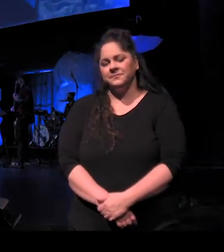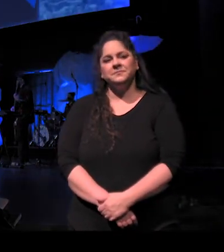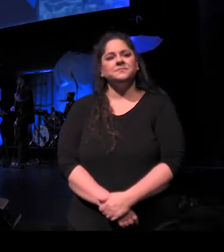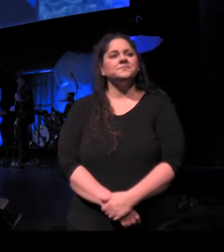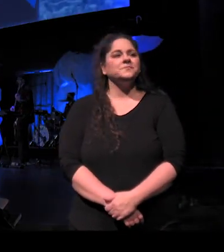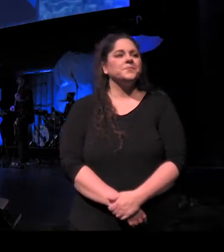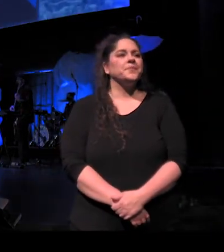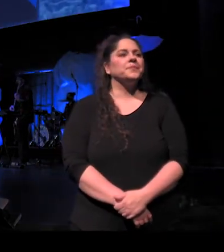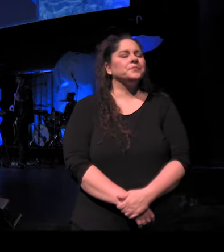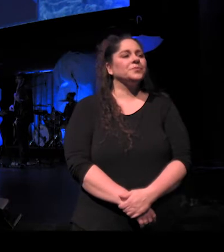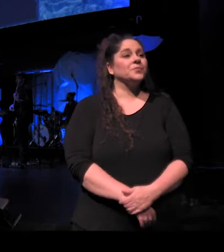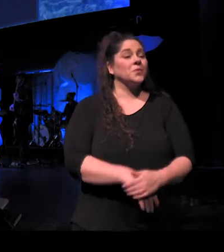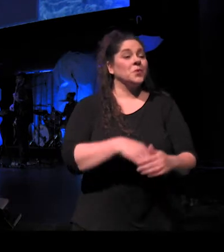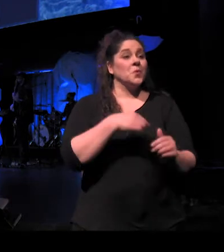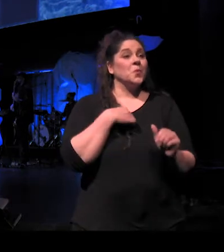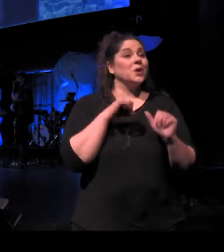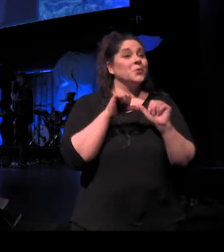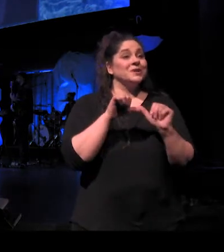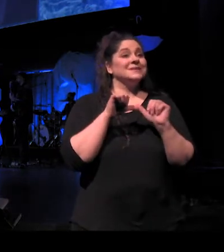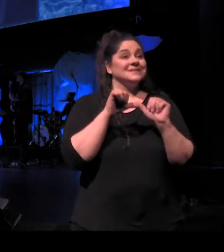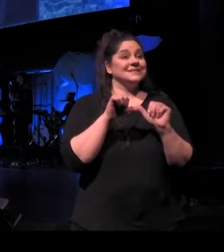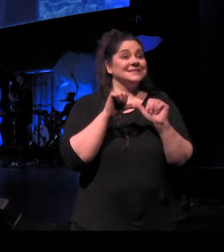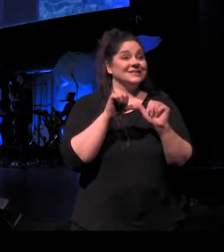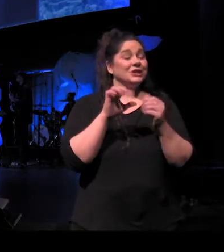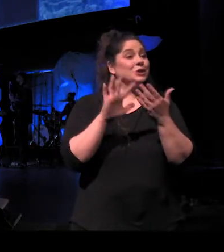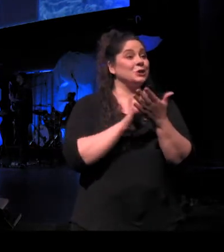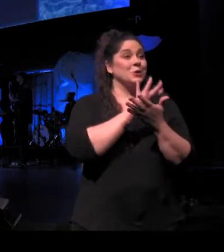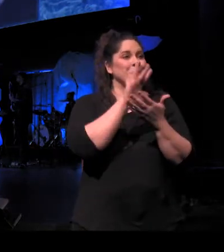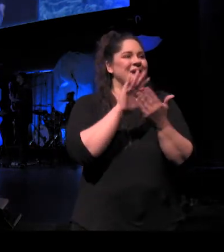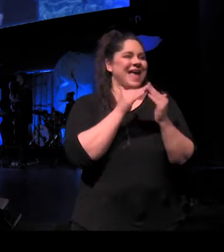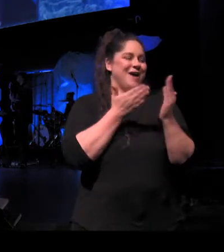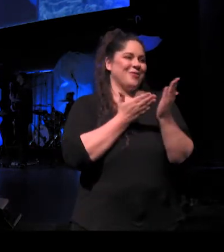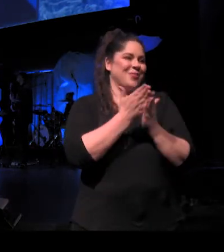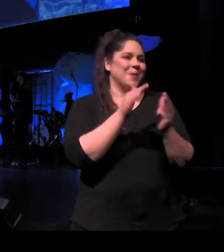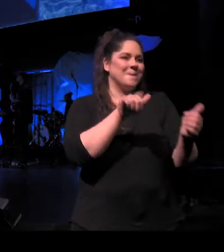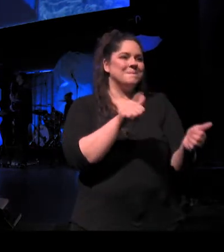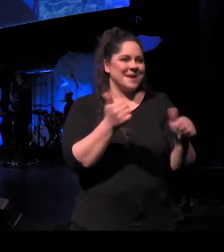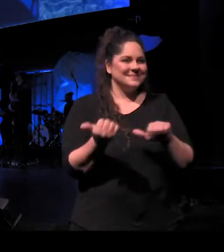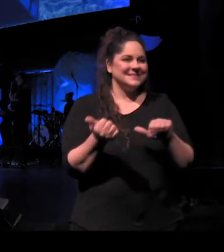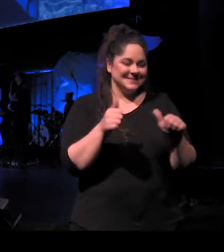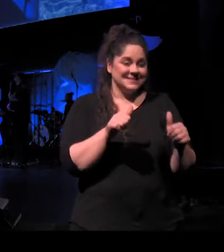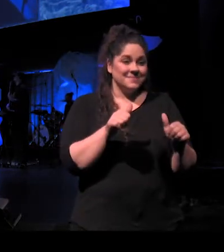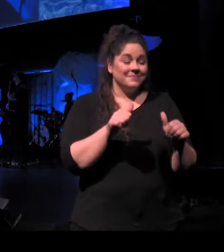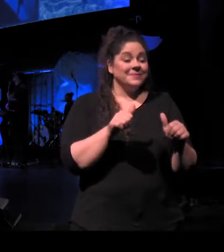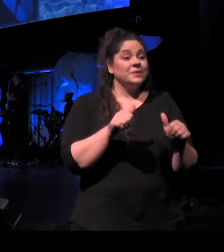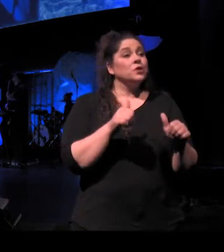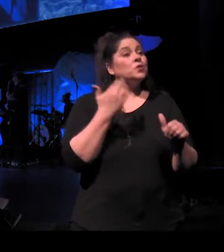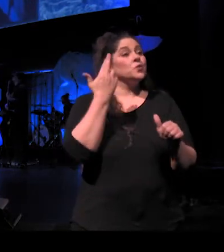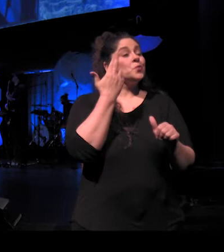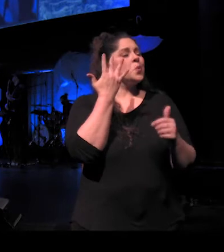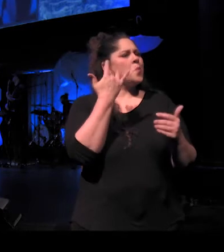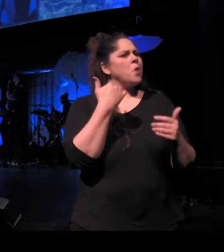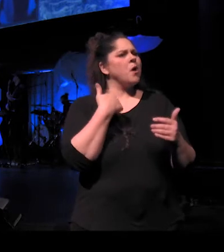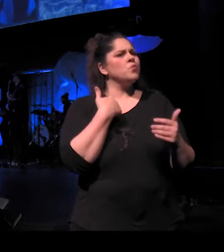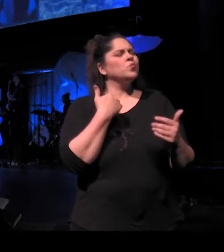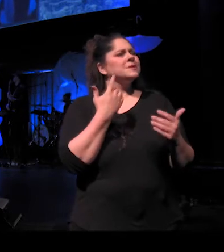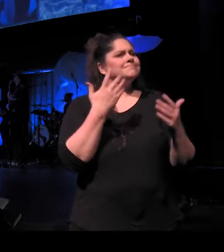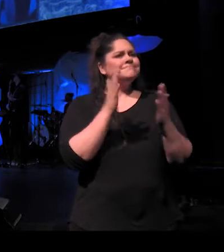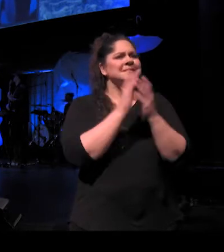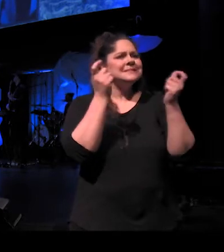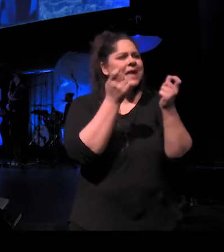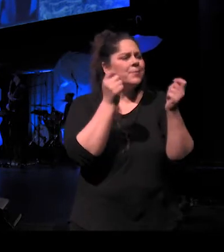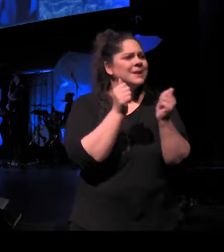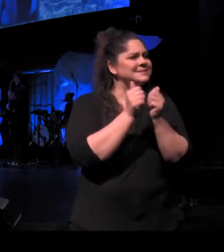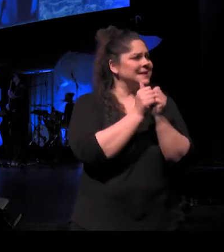We're going to continue to give God the glory by celebrating baptisms this morning. The reason we do that, the reason we celebrate